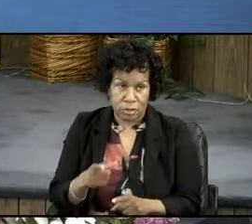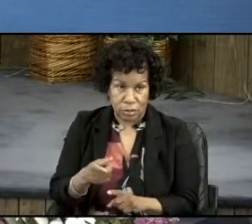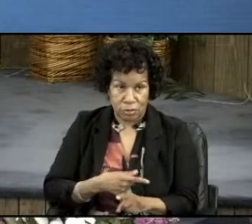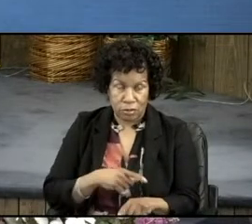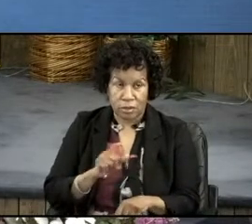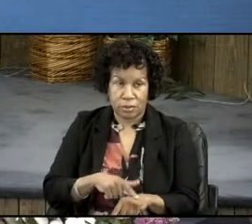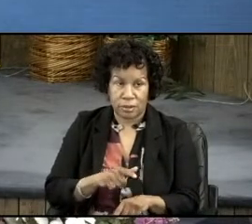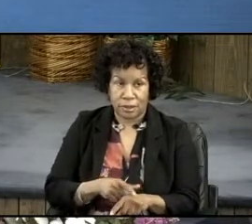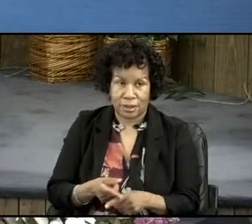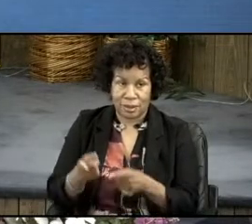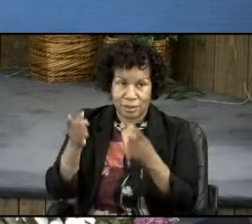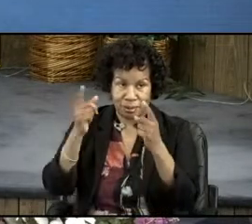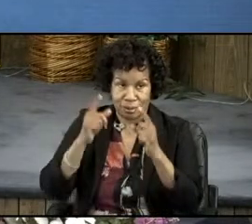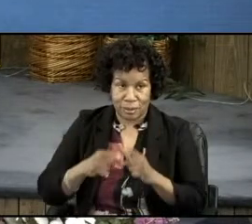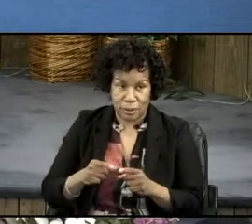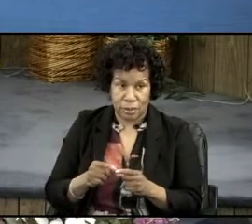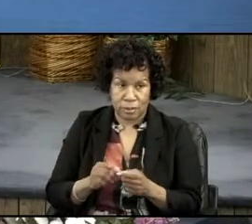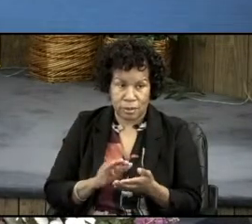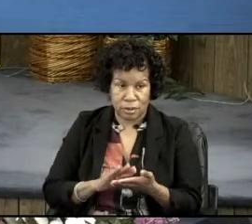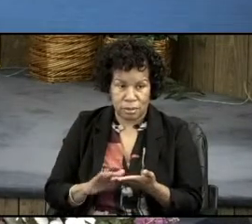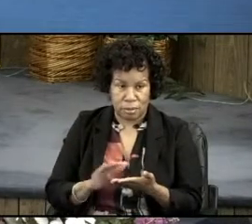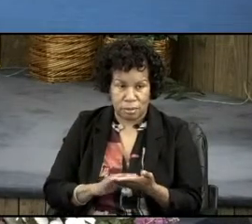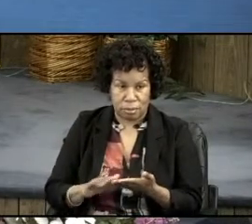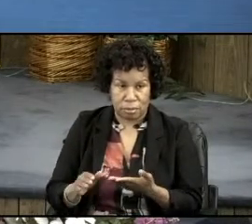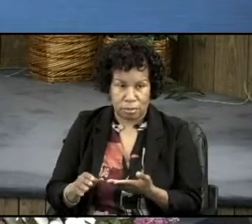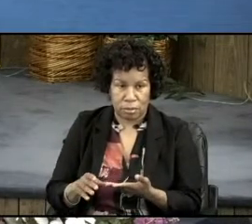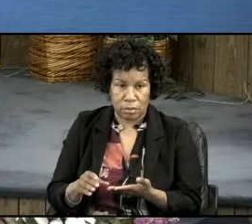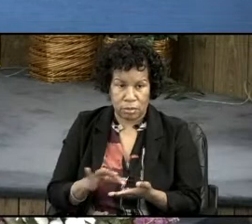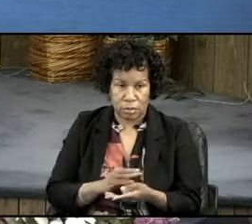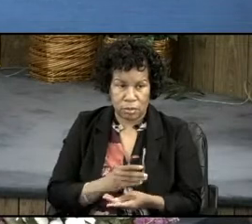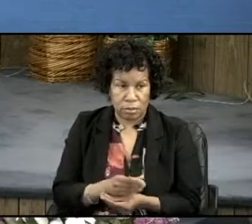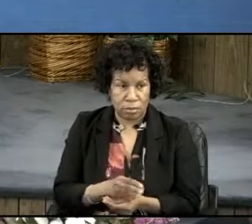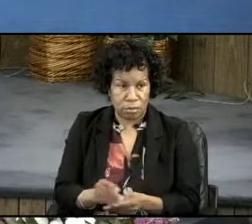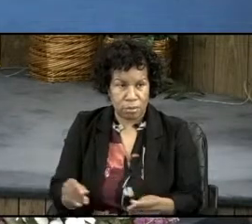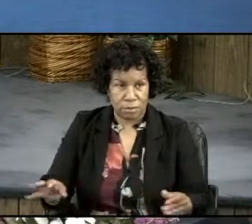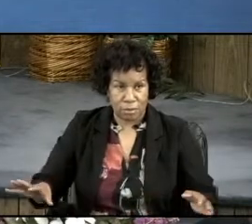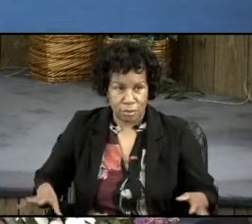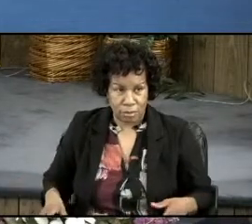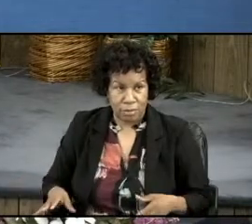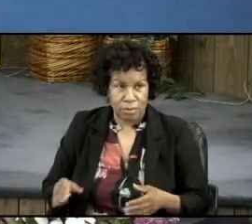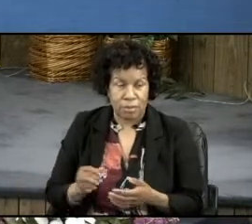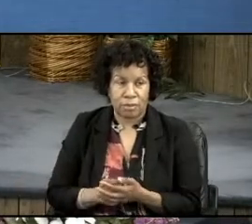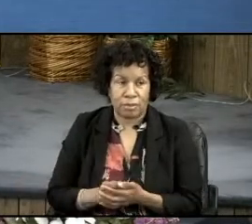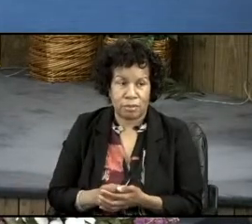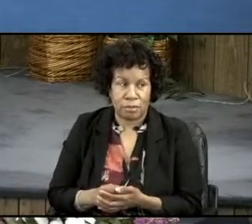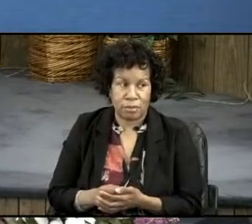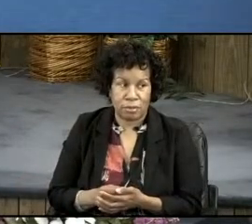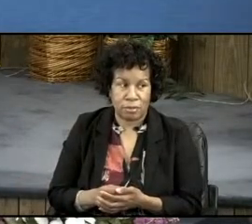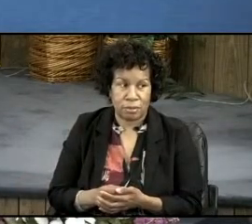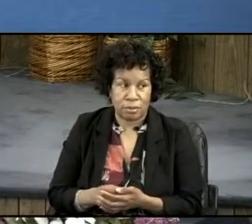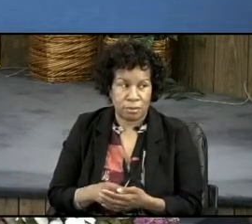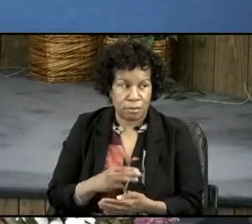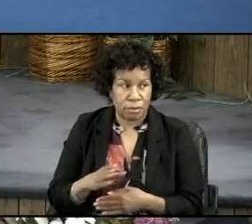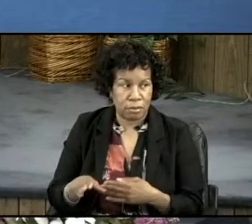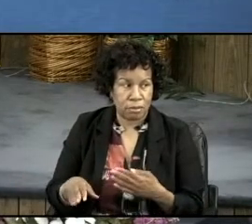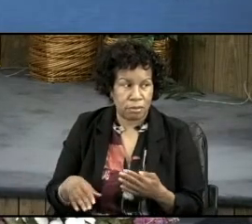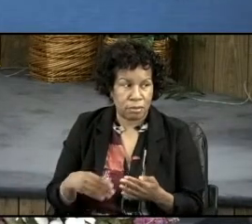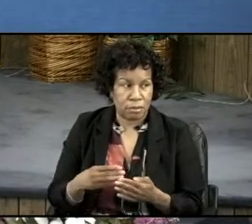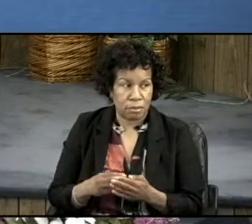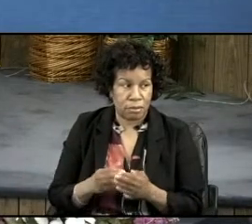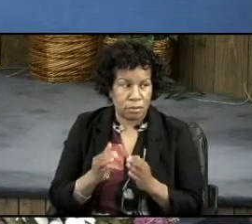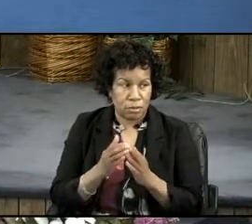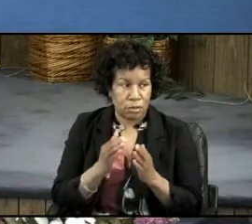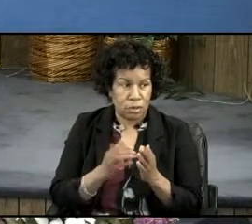came into the promised land until this current time that we're dealing with today in chapter 17, about 1000